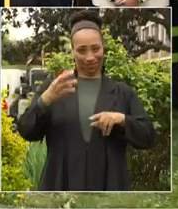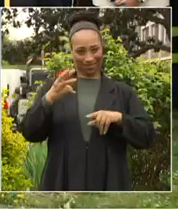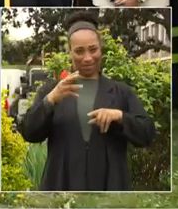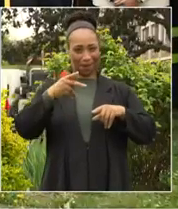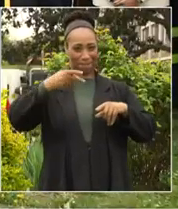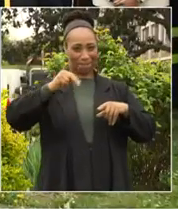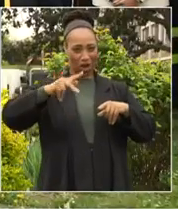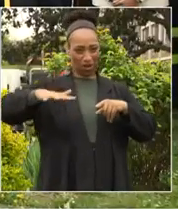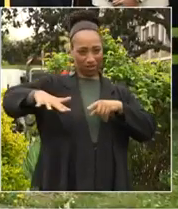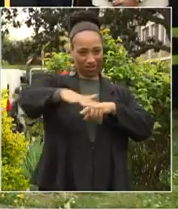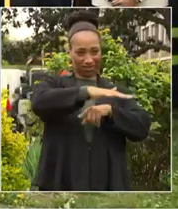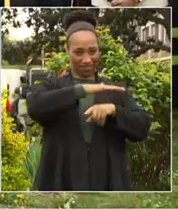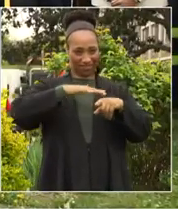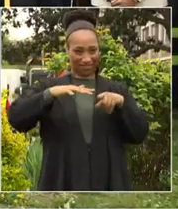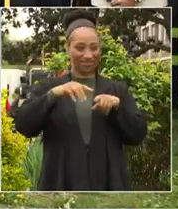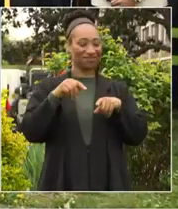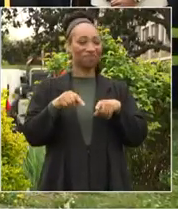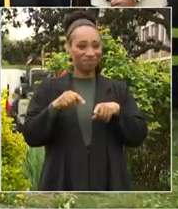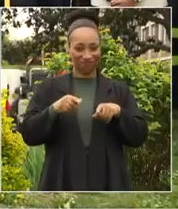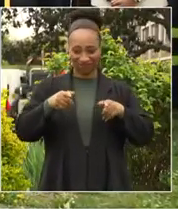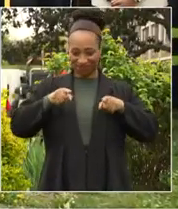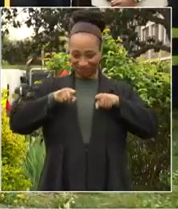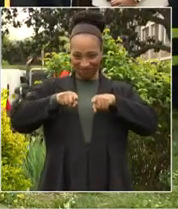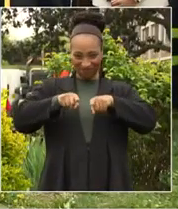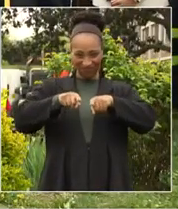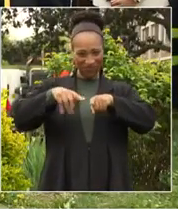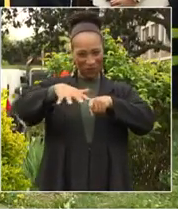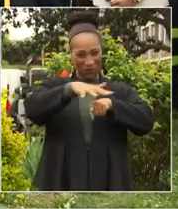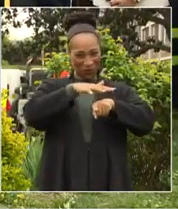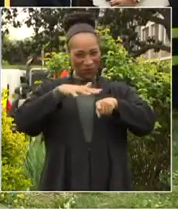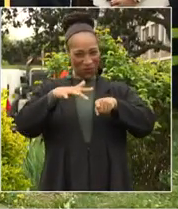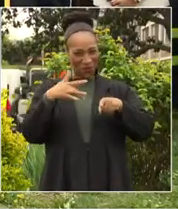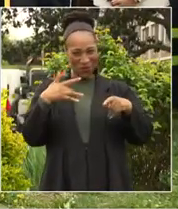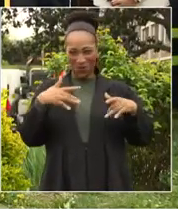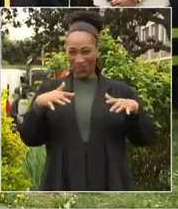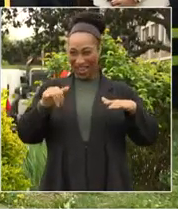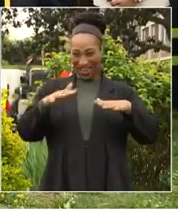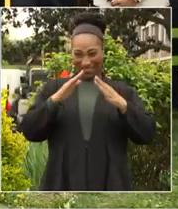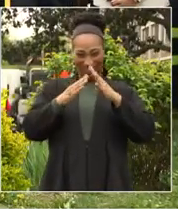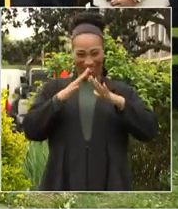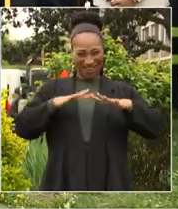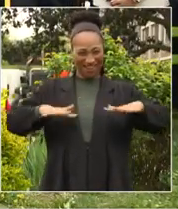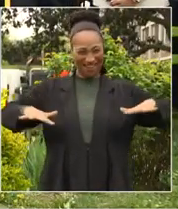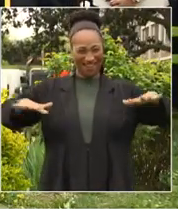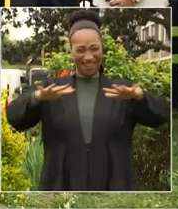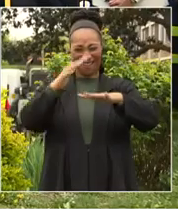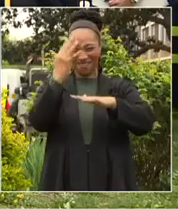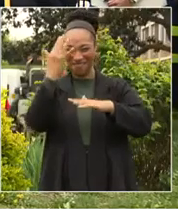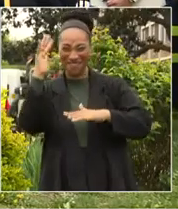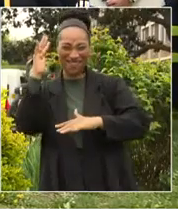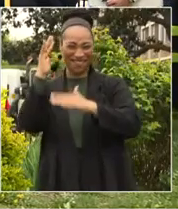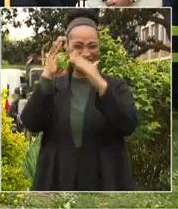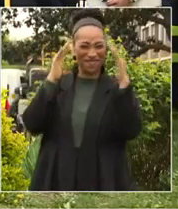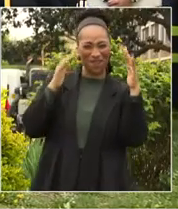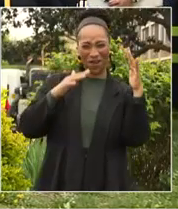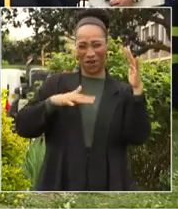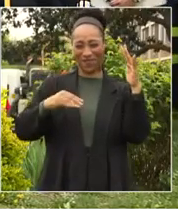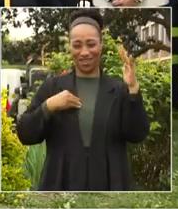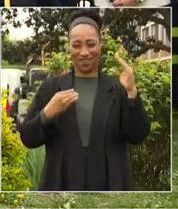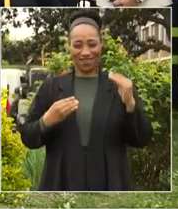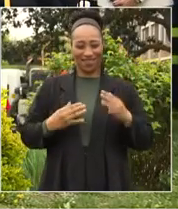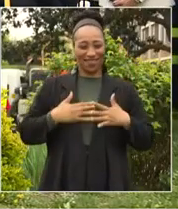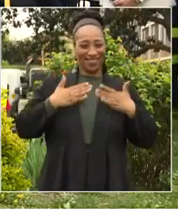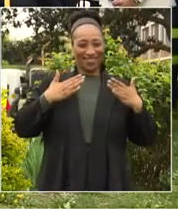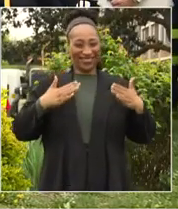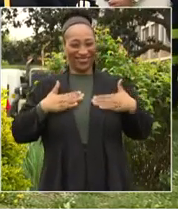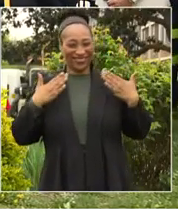public spaces are to life in our city, especially in dense urban areas like this. These spaces do more than beautify.